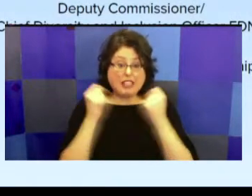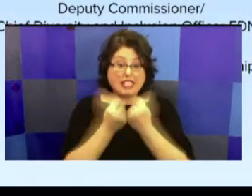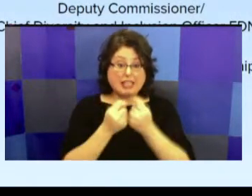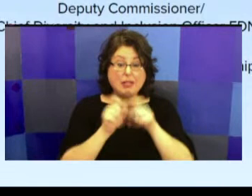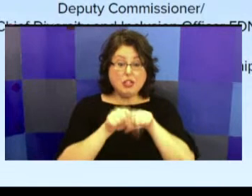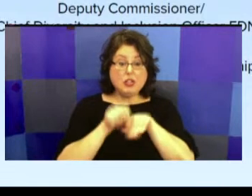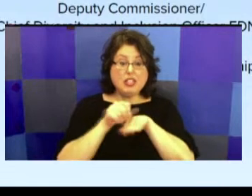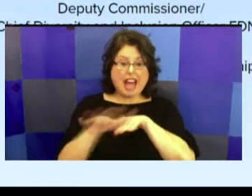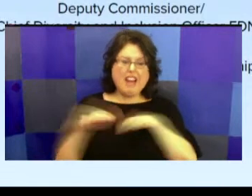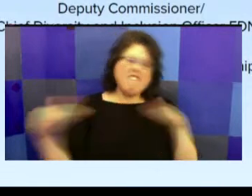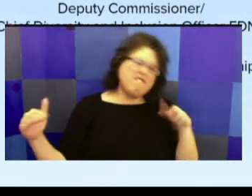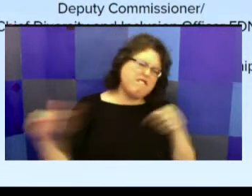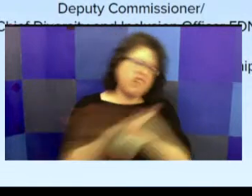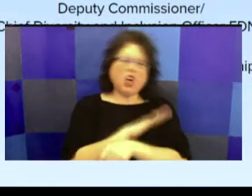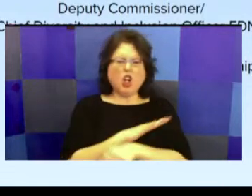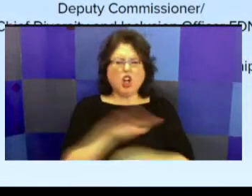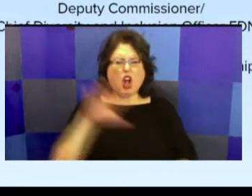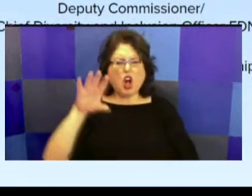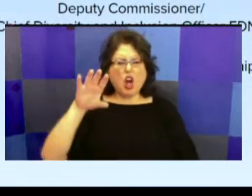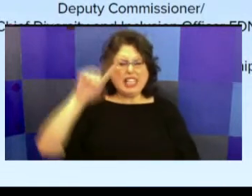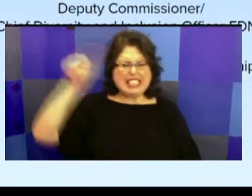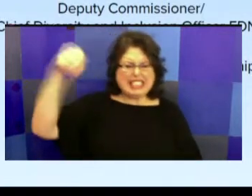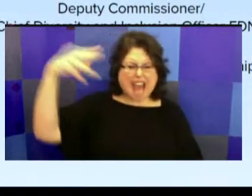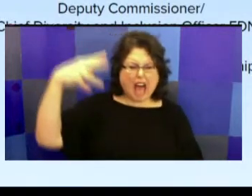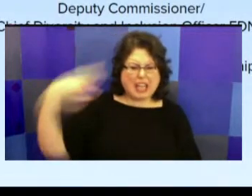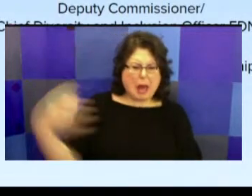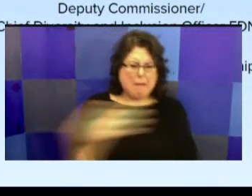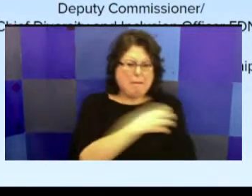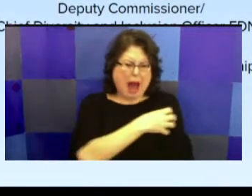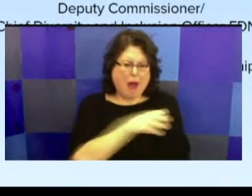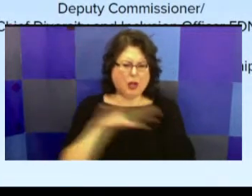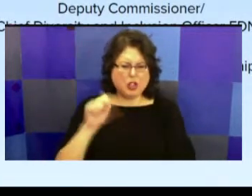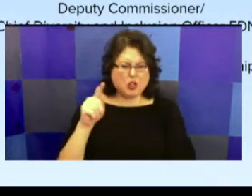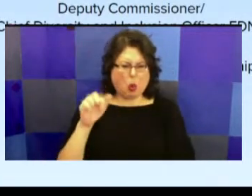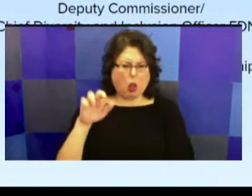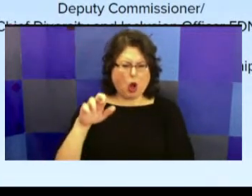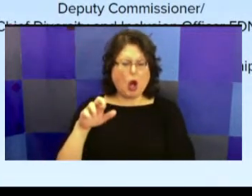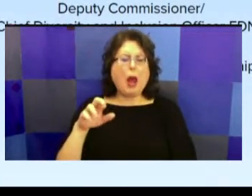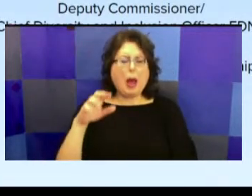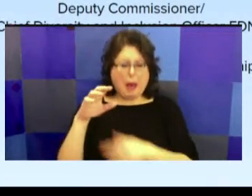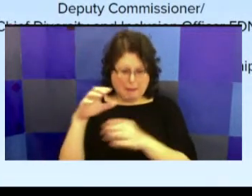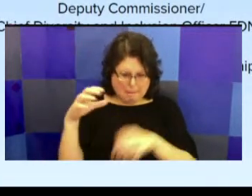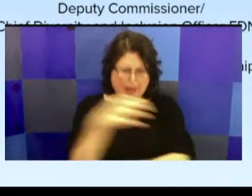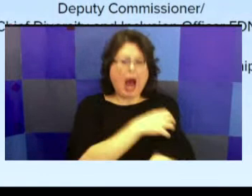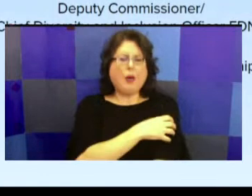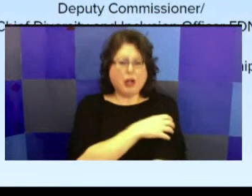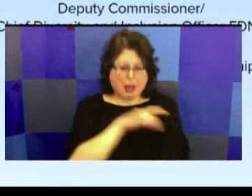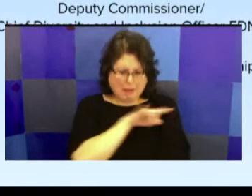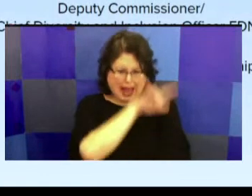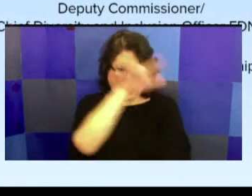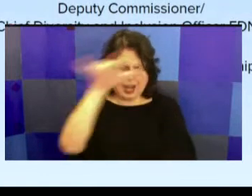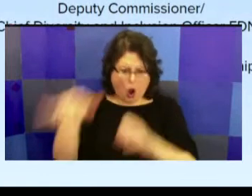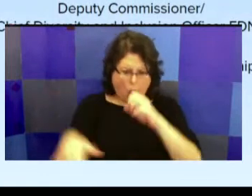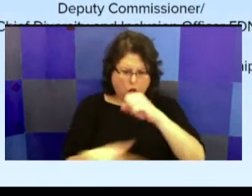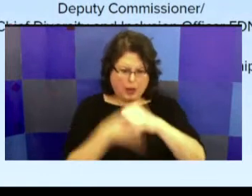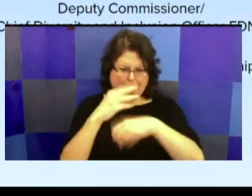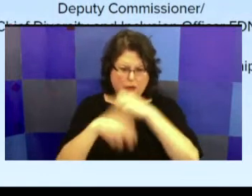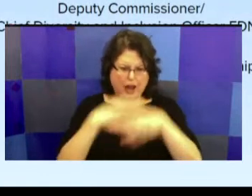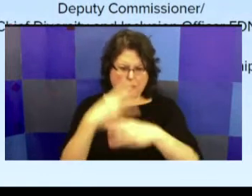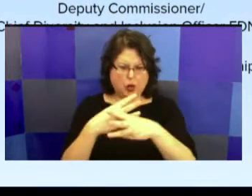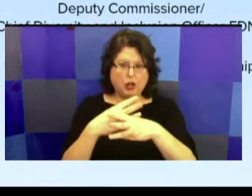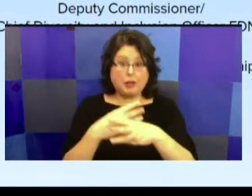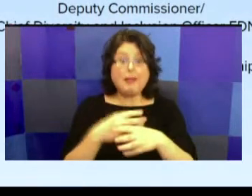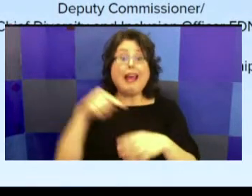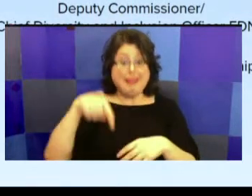solar-powered airplane around the globe. And they were the first to do this. We had LaTrenda Sherrill for our spring leadership retreat